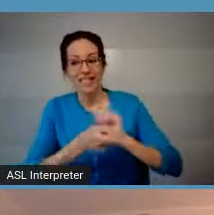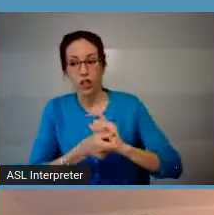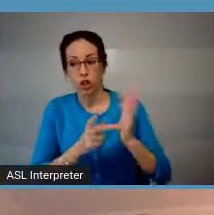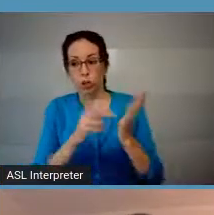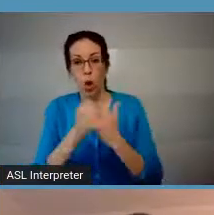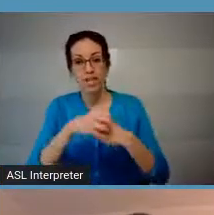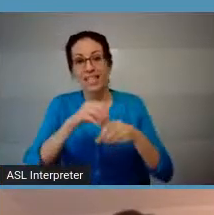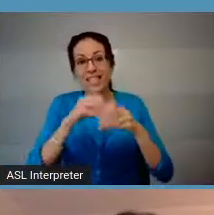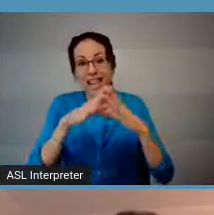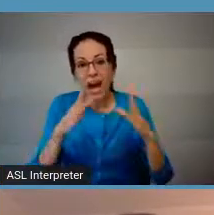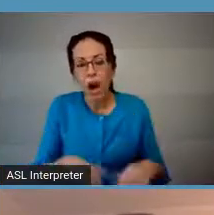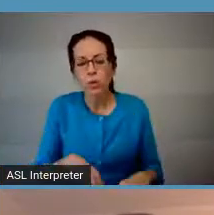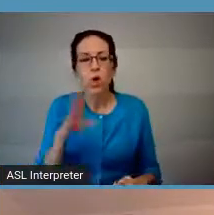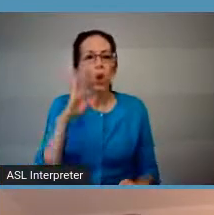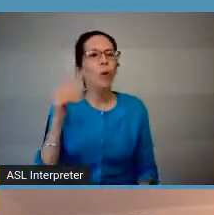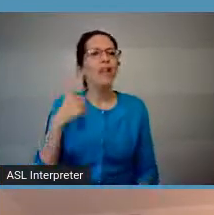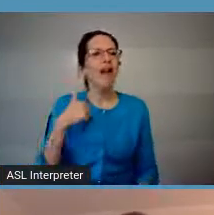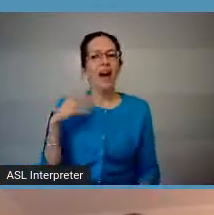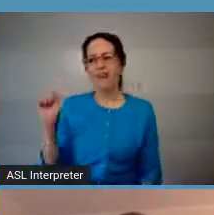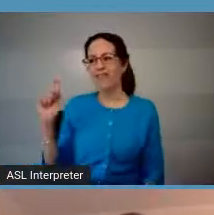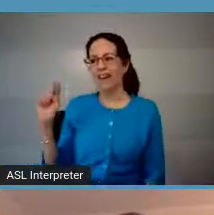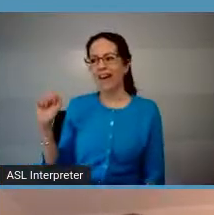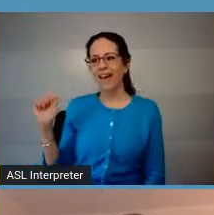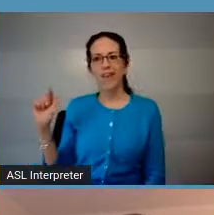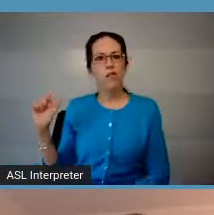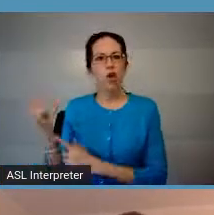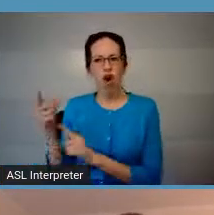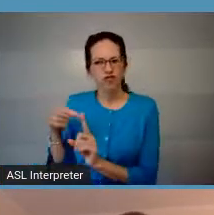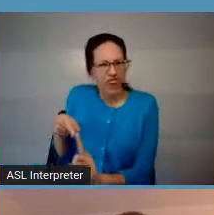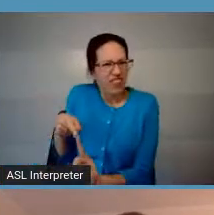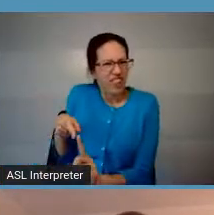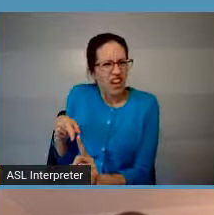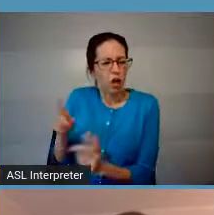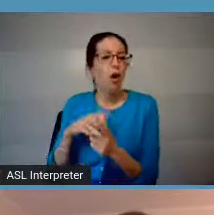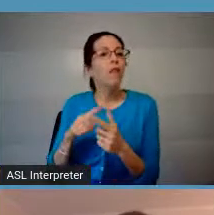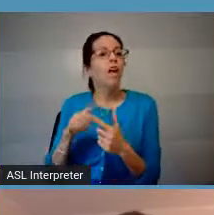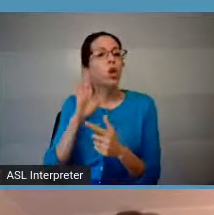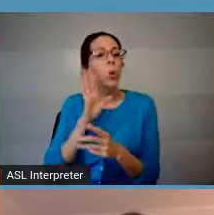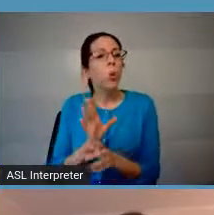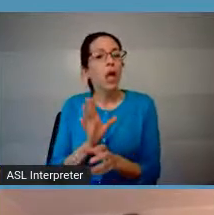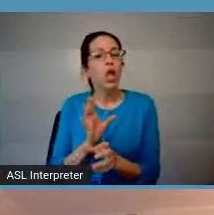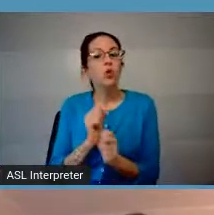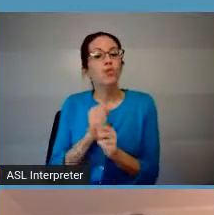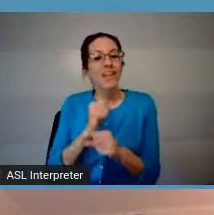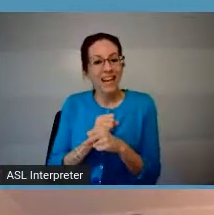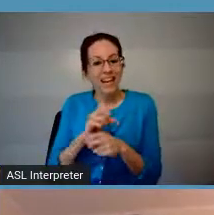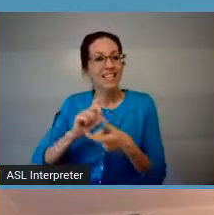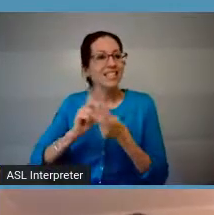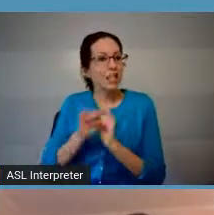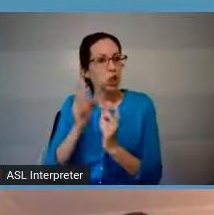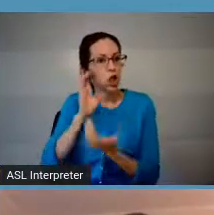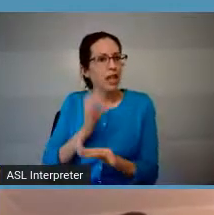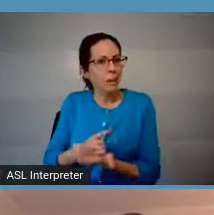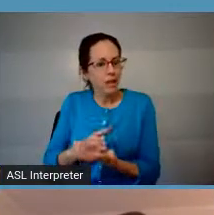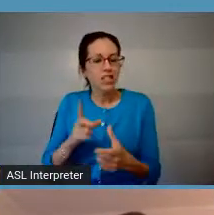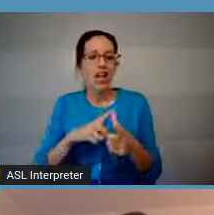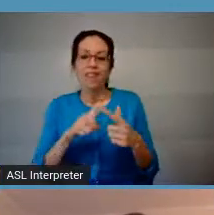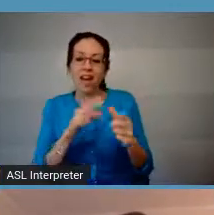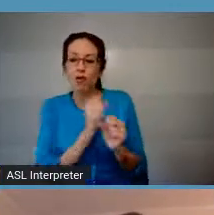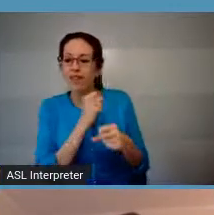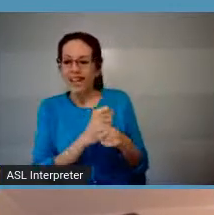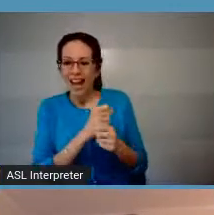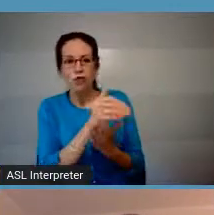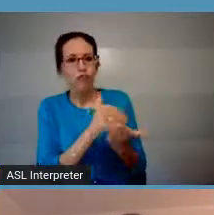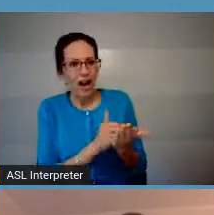is that you have the analog right here, and then you create a digital image of it, and then you create the record, and